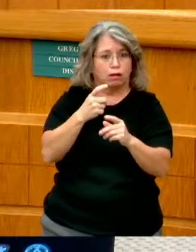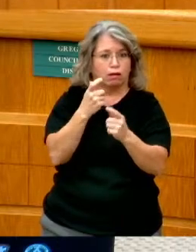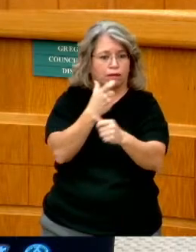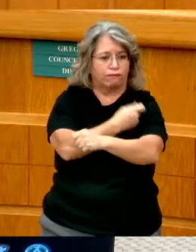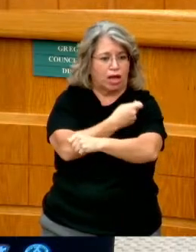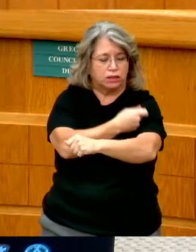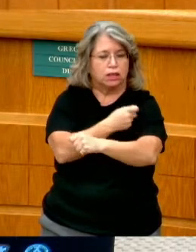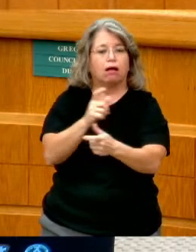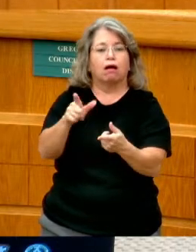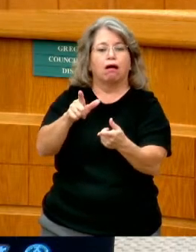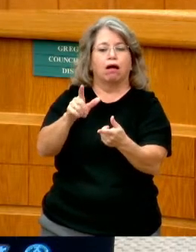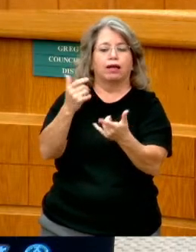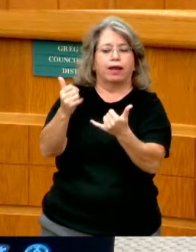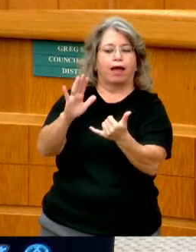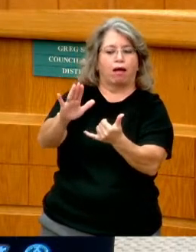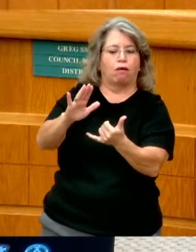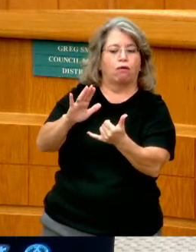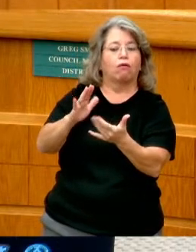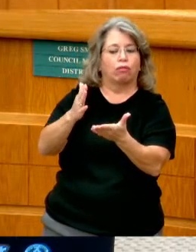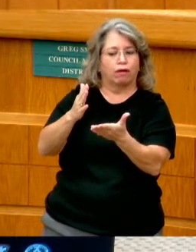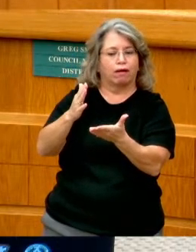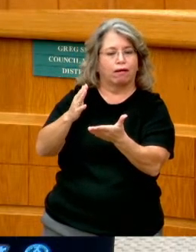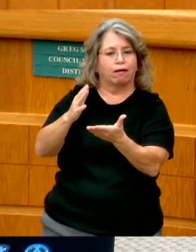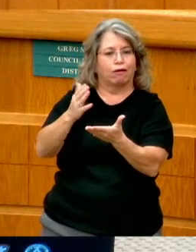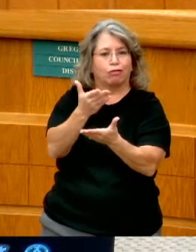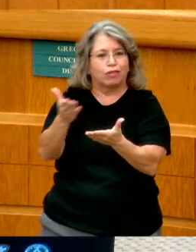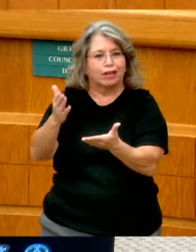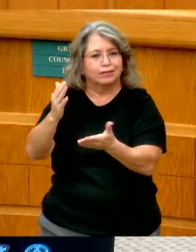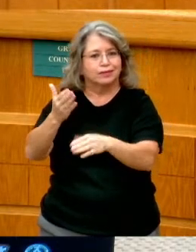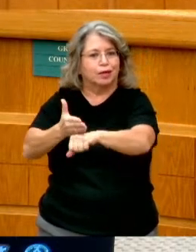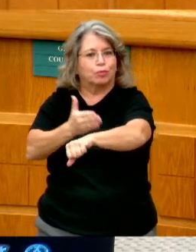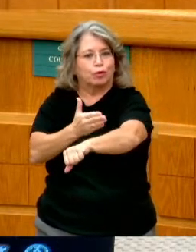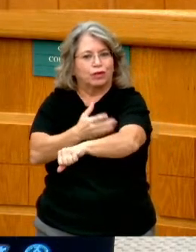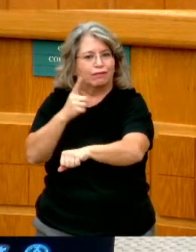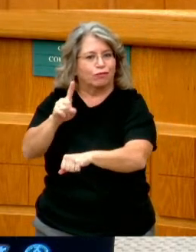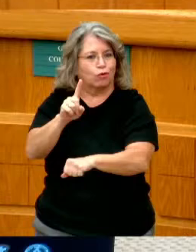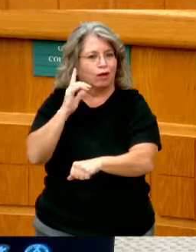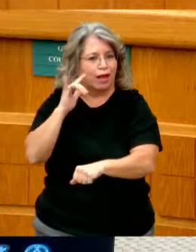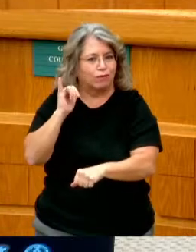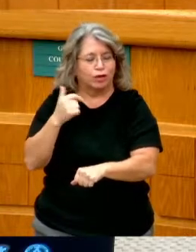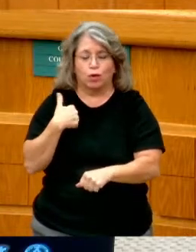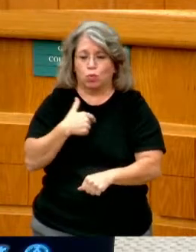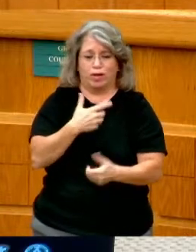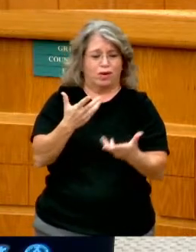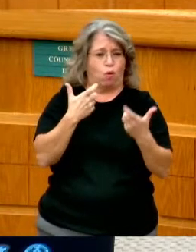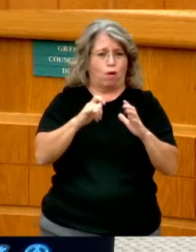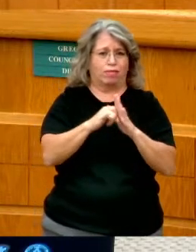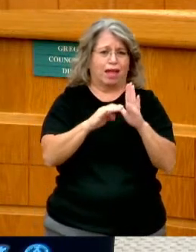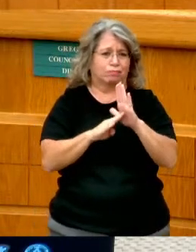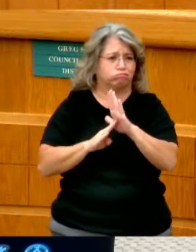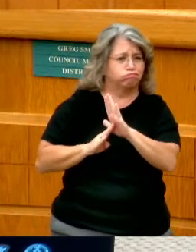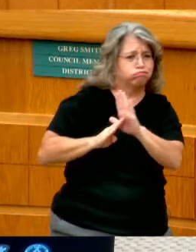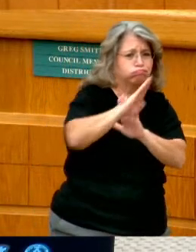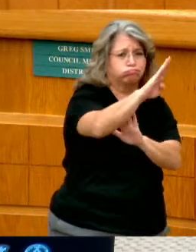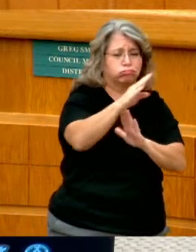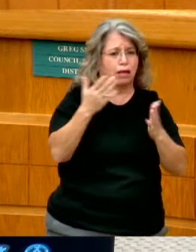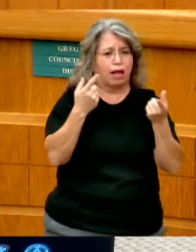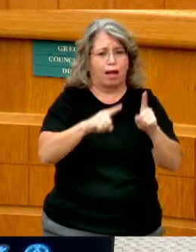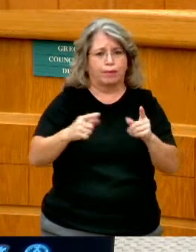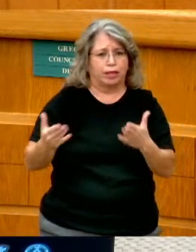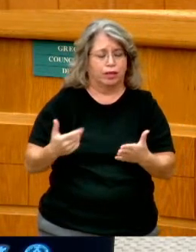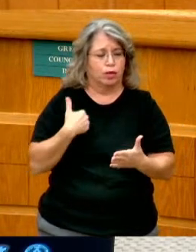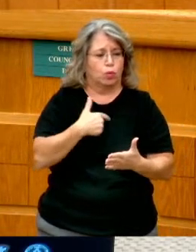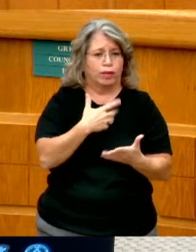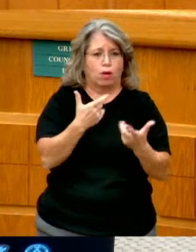to follow the public health strategies. We do not want a surge to occur here, nor for the virus to mutate